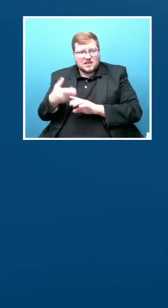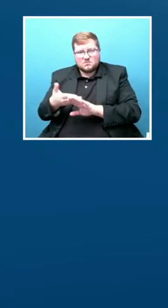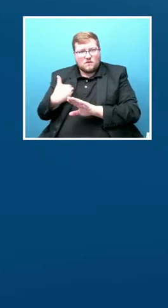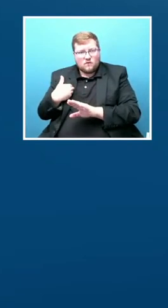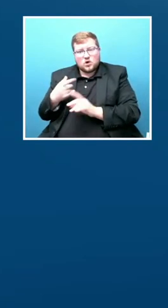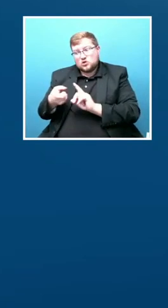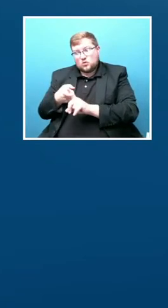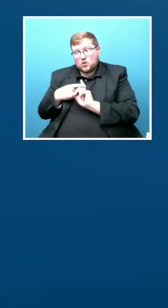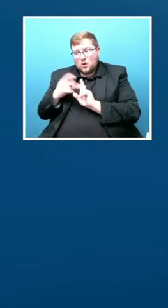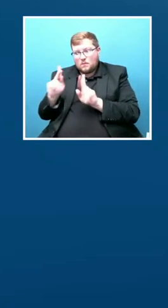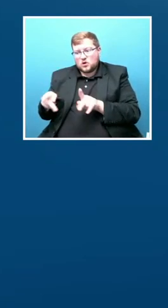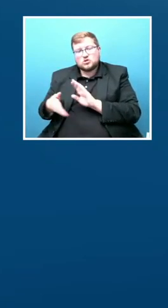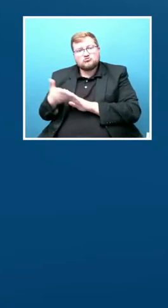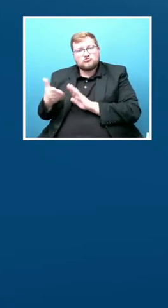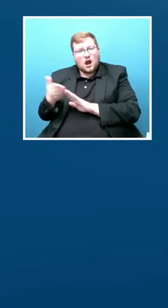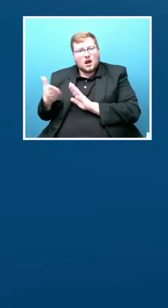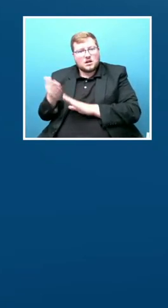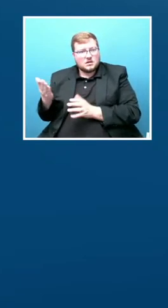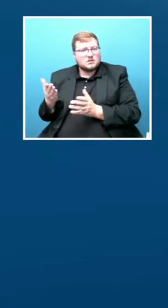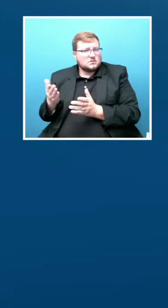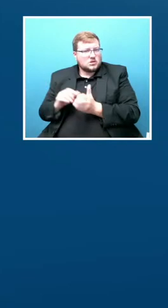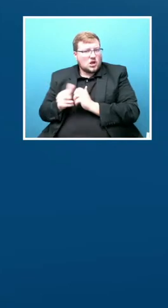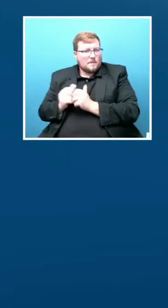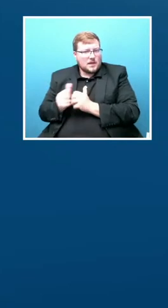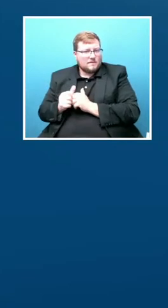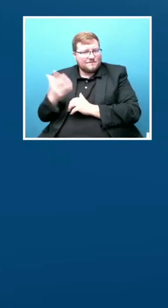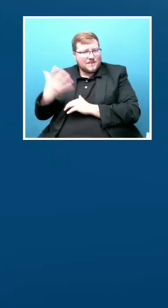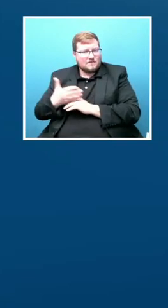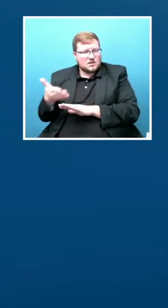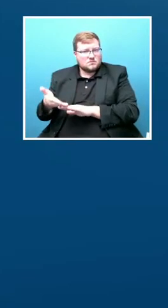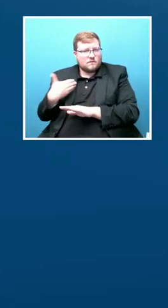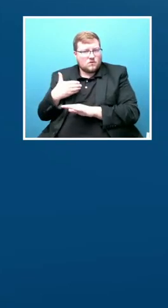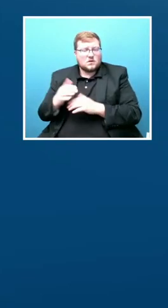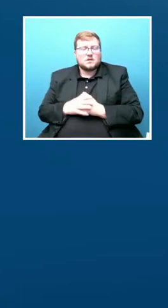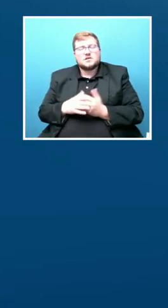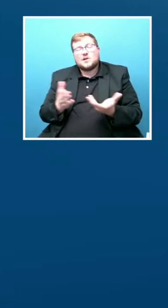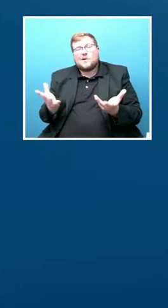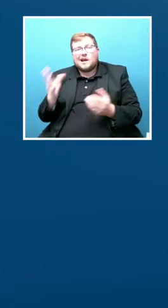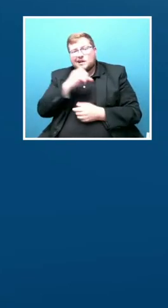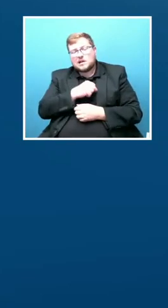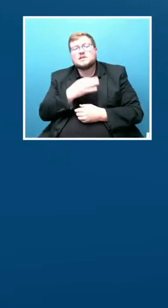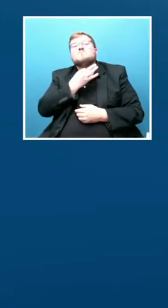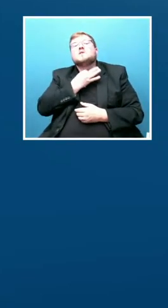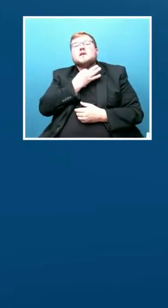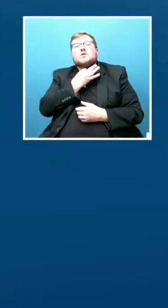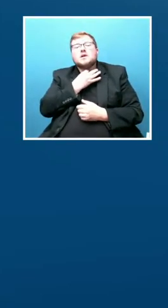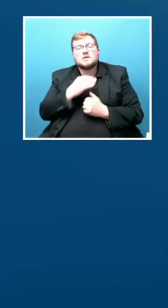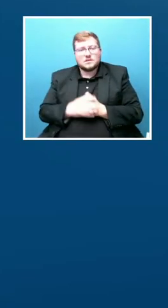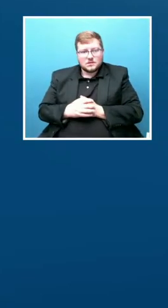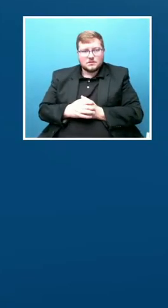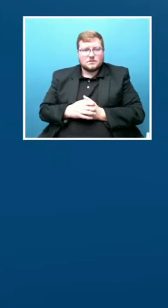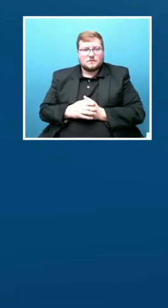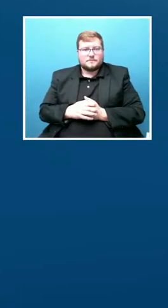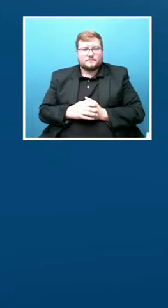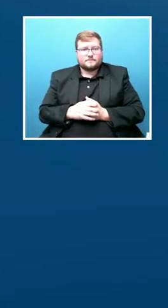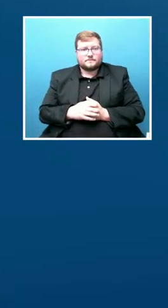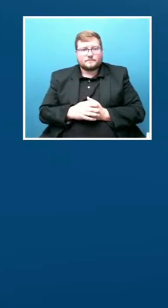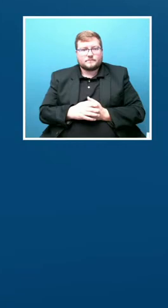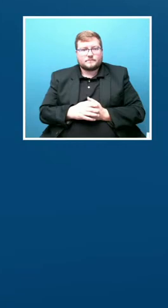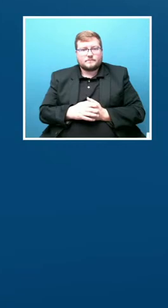run 5 days before. So I guess, you know, I'm just curious whether you have done